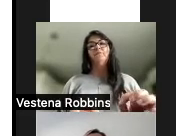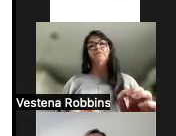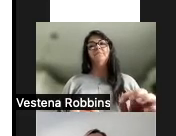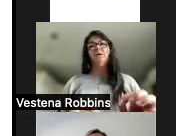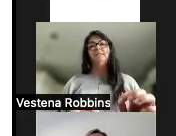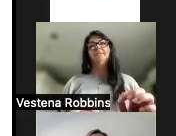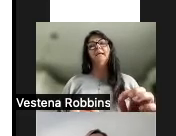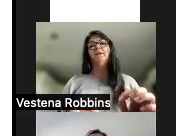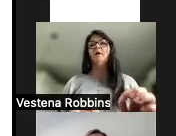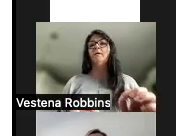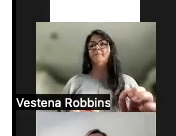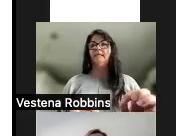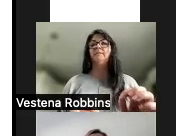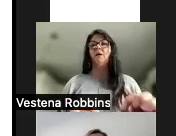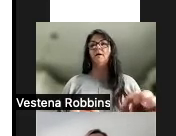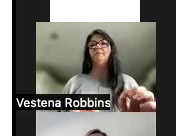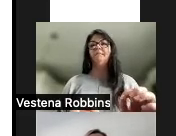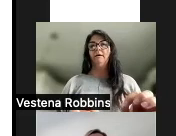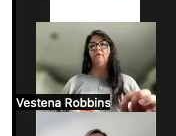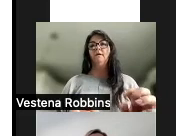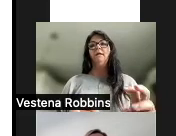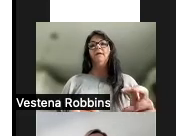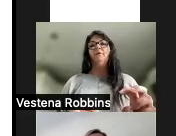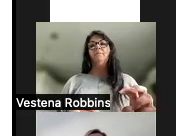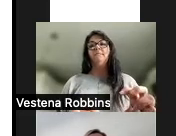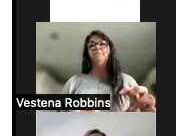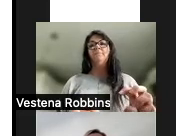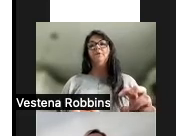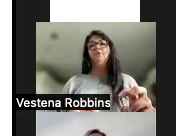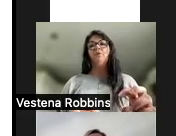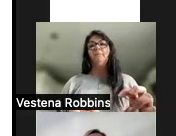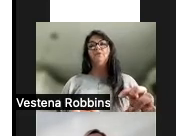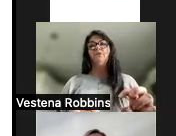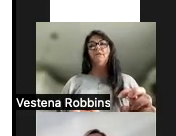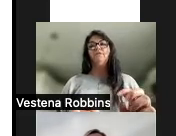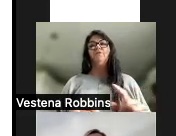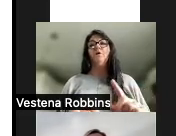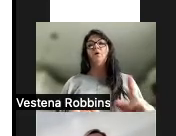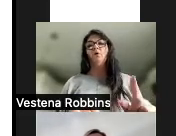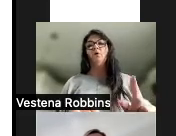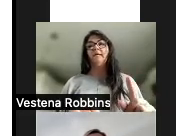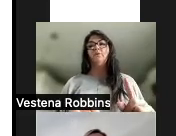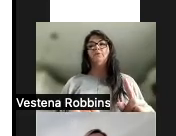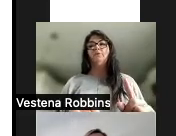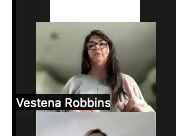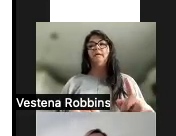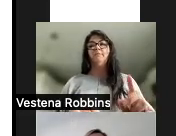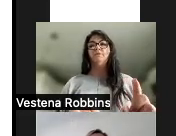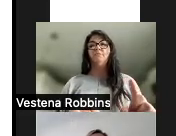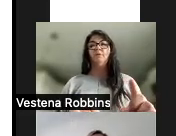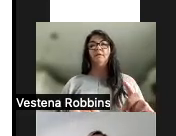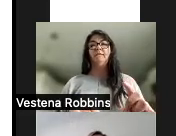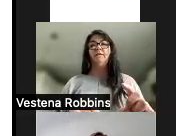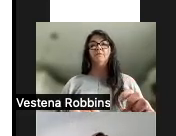the response cannot be top down. There must be multiple opportunities for all stakeholders, and